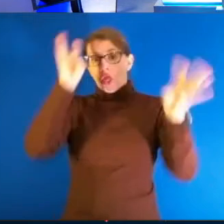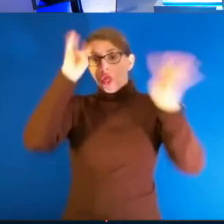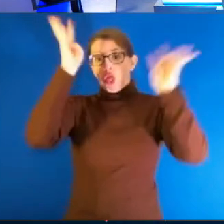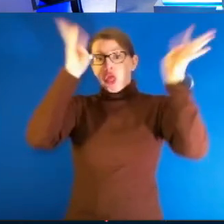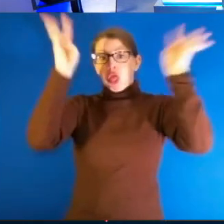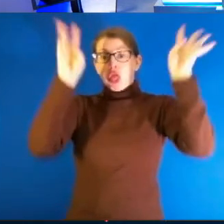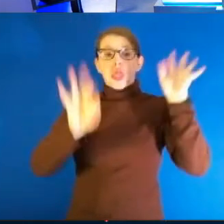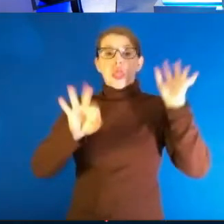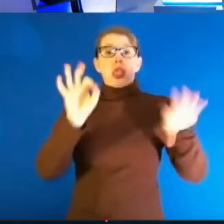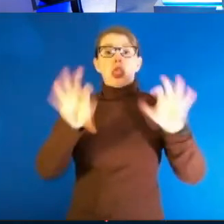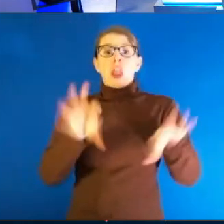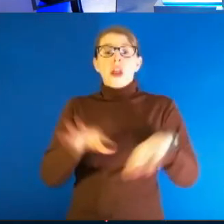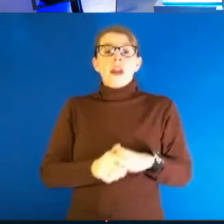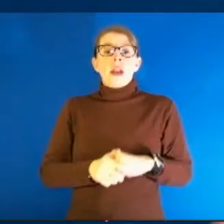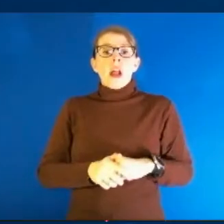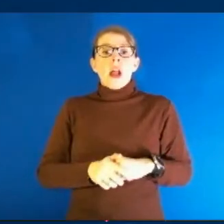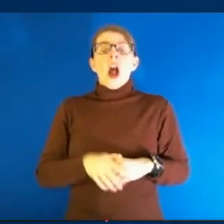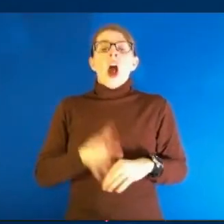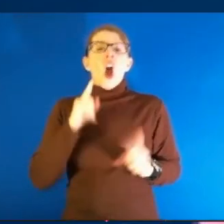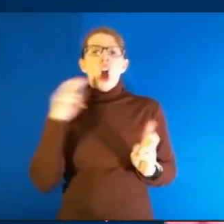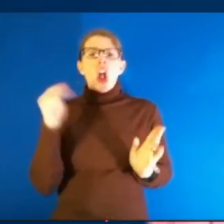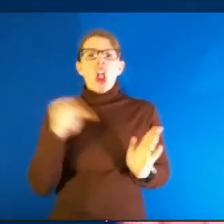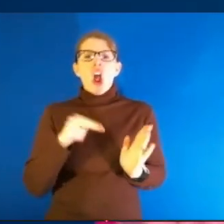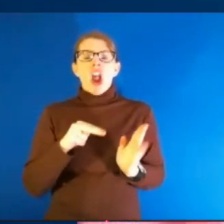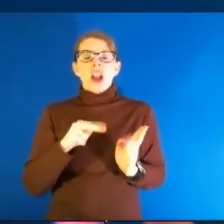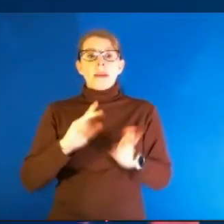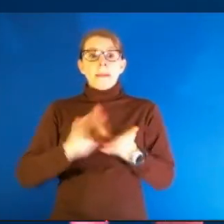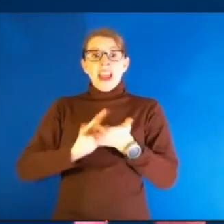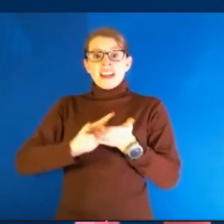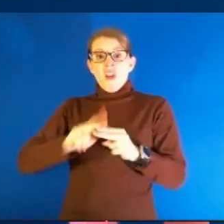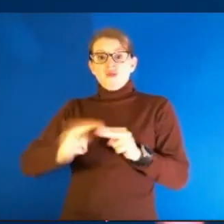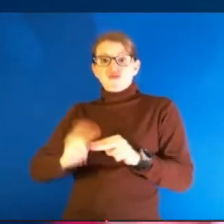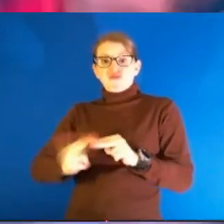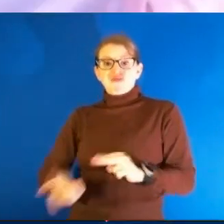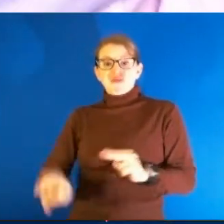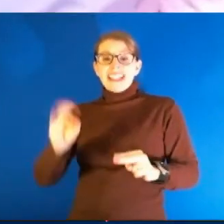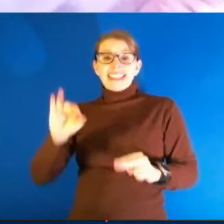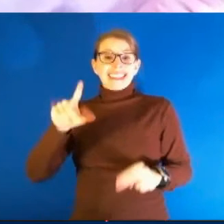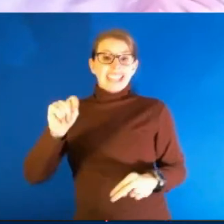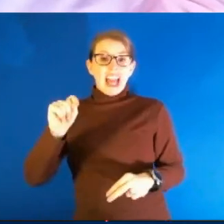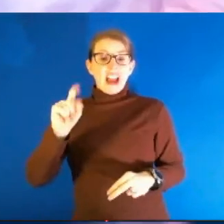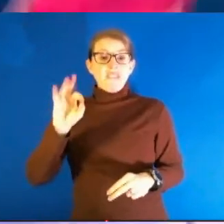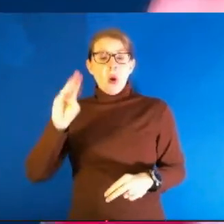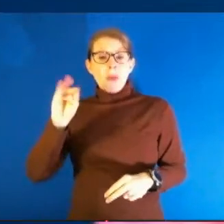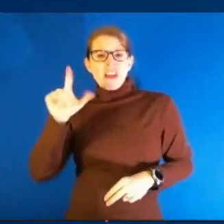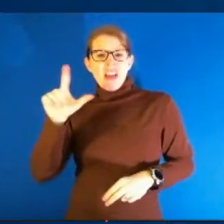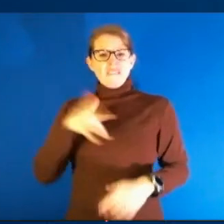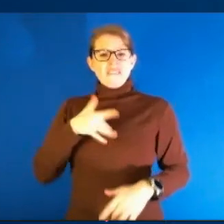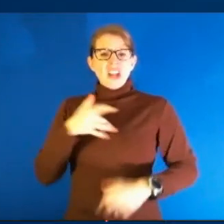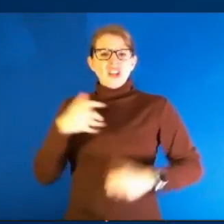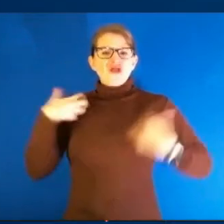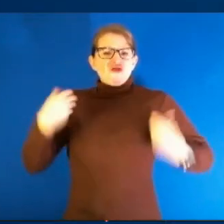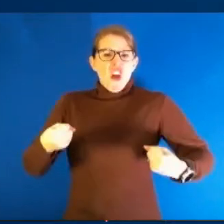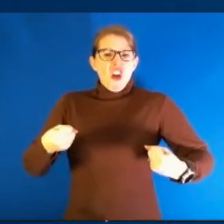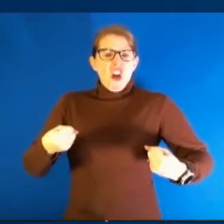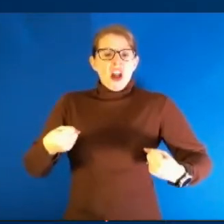there, look at this special weight loss drug, look at this special diet formula that's going to make you feel so strong, and people start taking it, and then